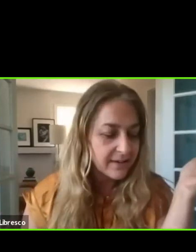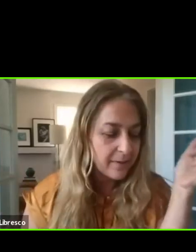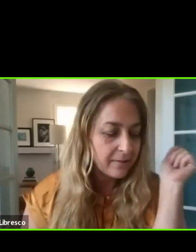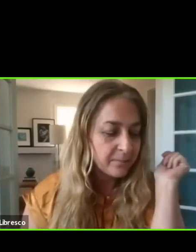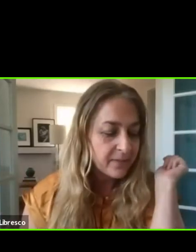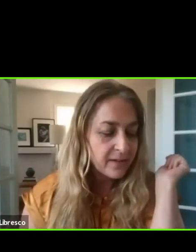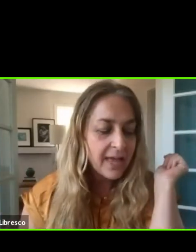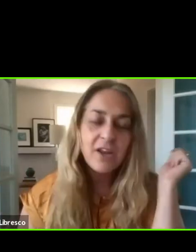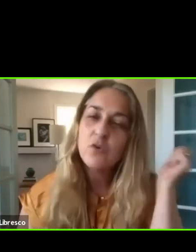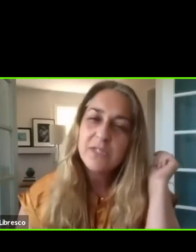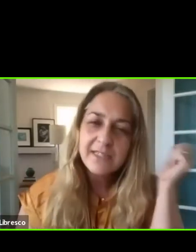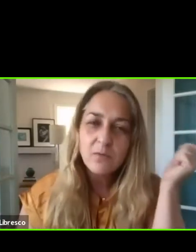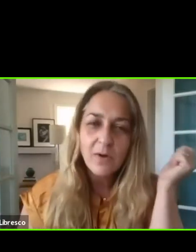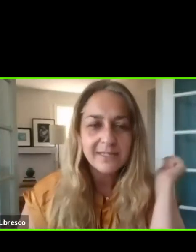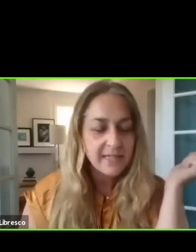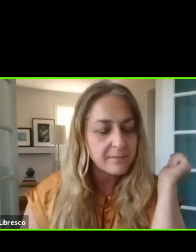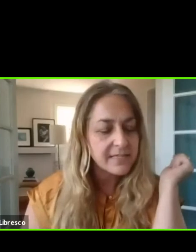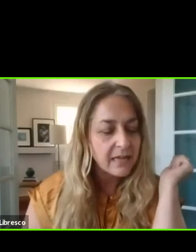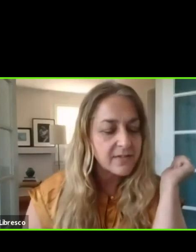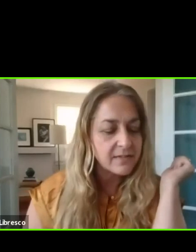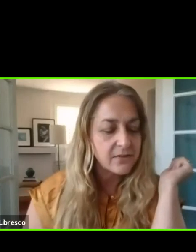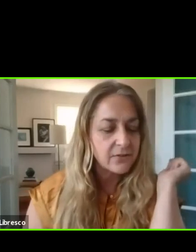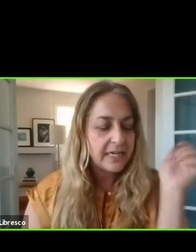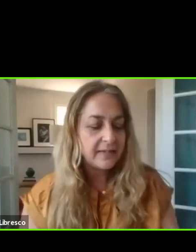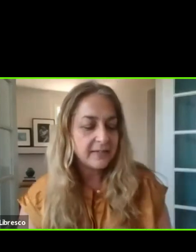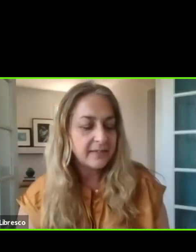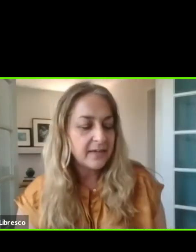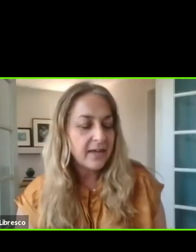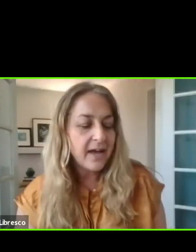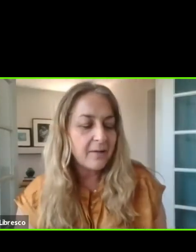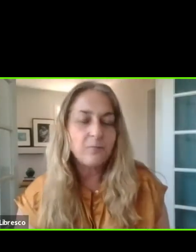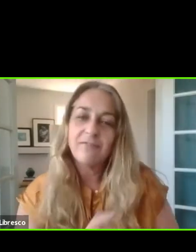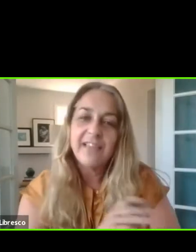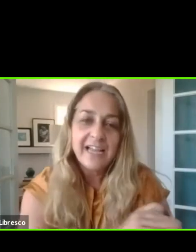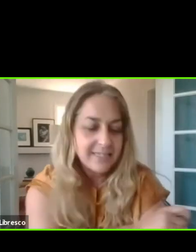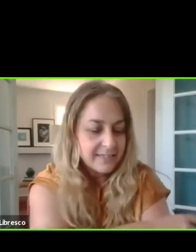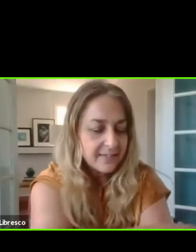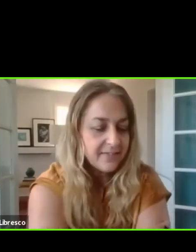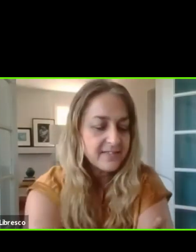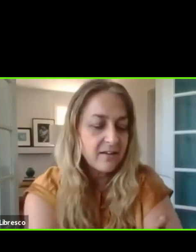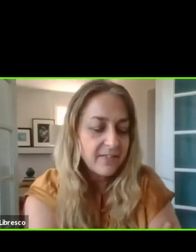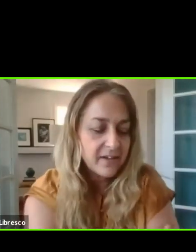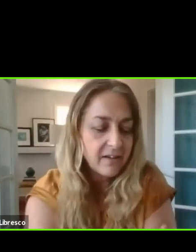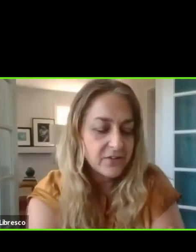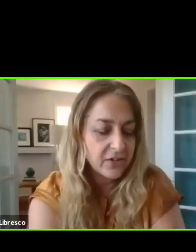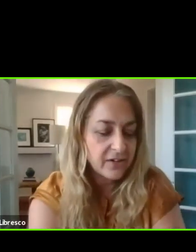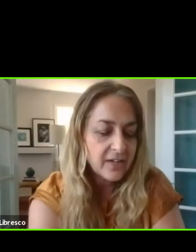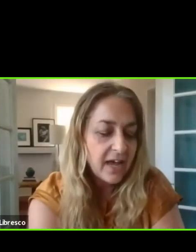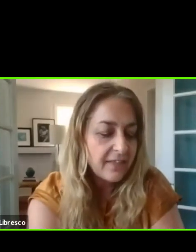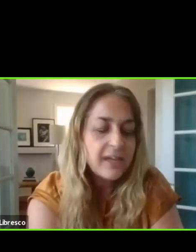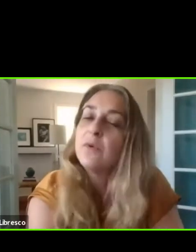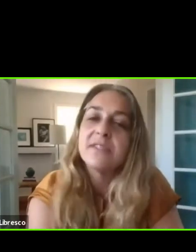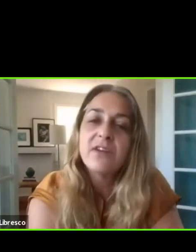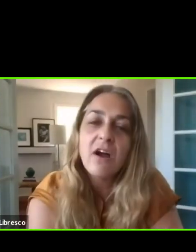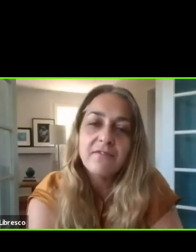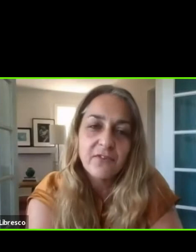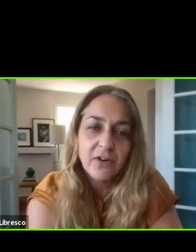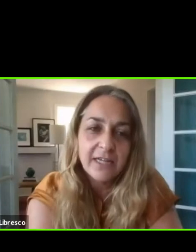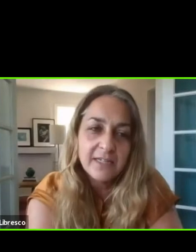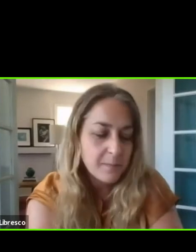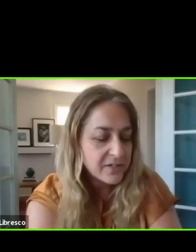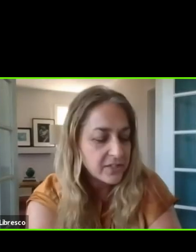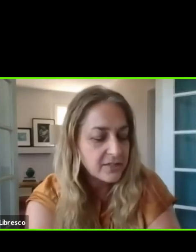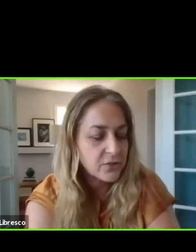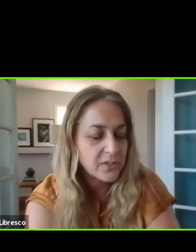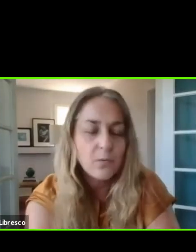art cinema. And who doesn't want to see themselves on screen reflected in this in the culture? I think we're starved for